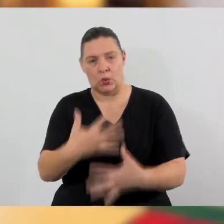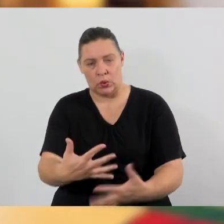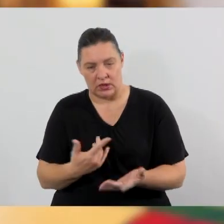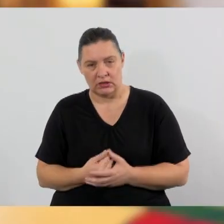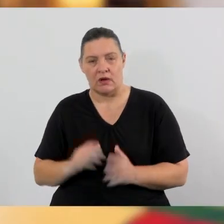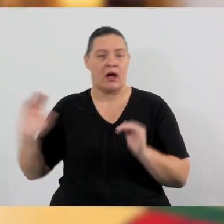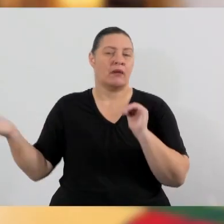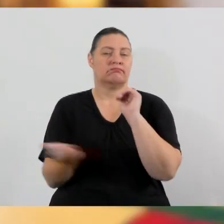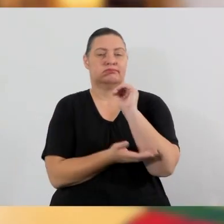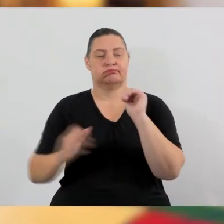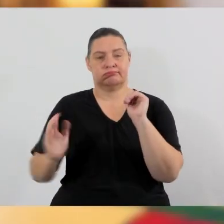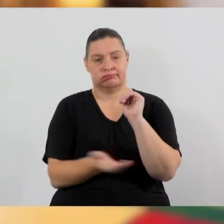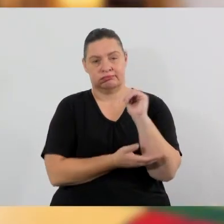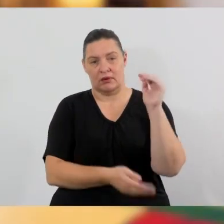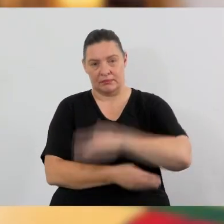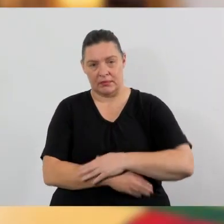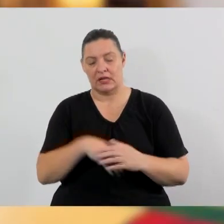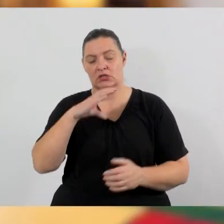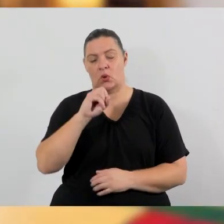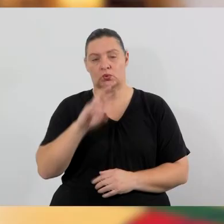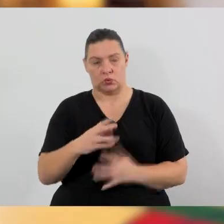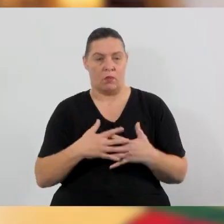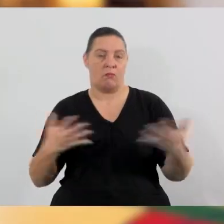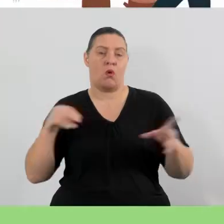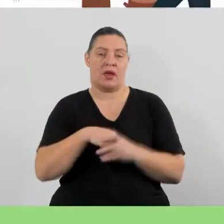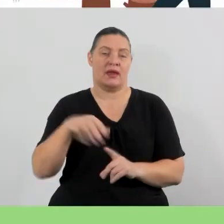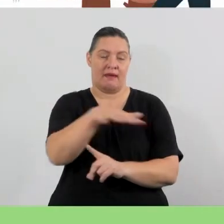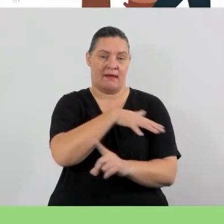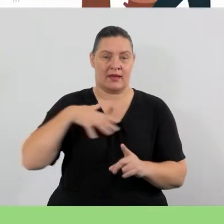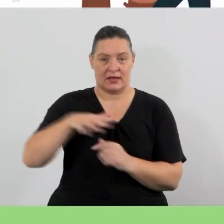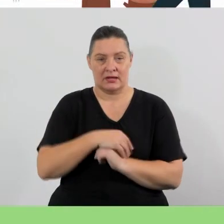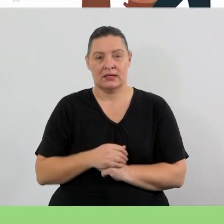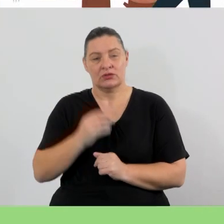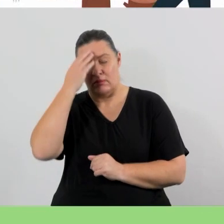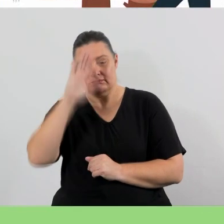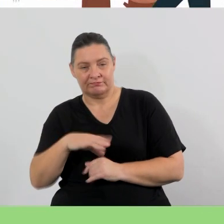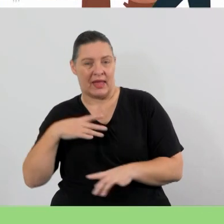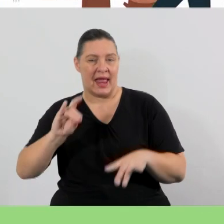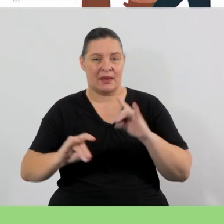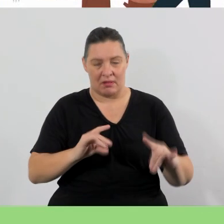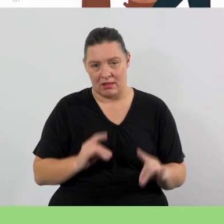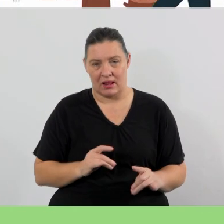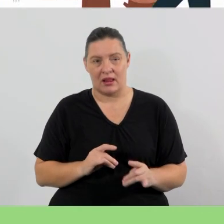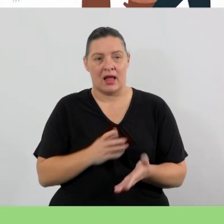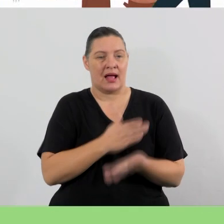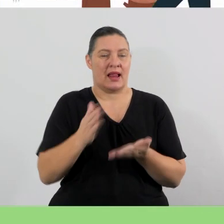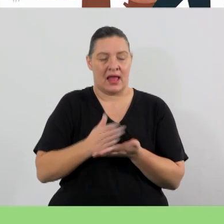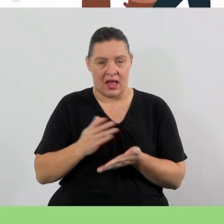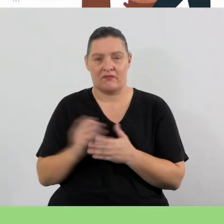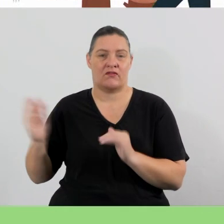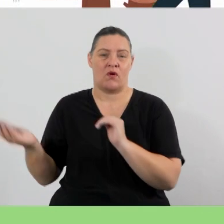photosynthesis. So if we cut them down, we are increasing carbon dioxide. This means habitat of animals are cleared